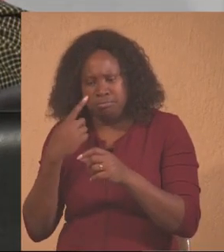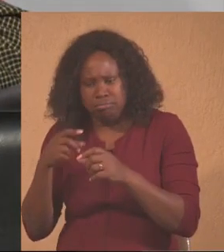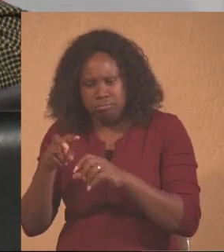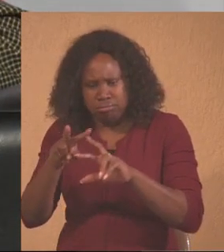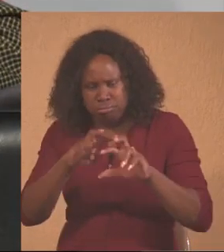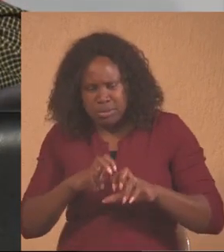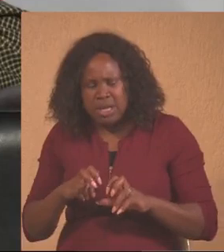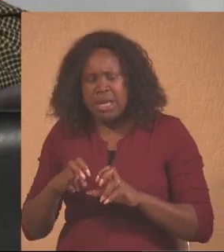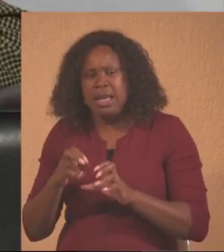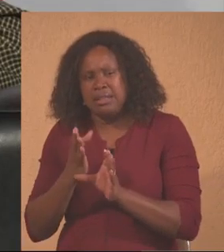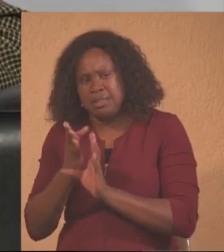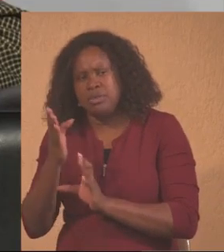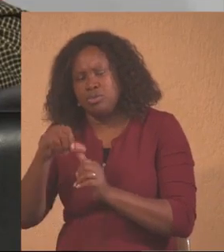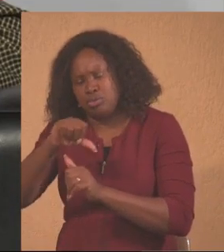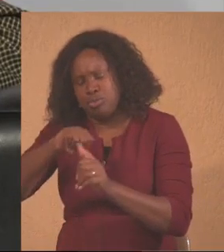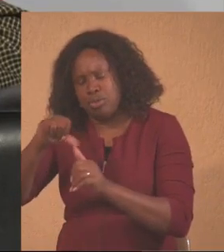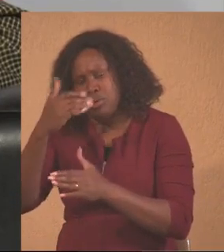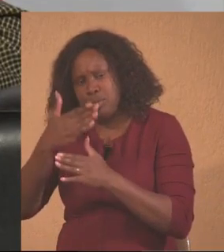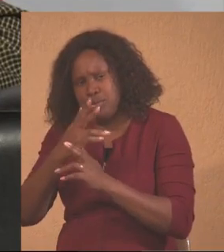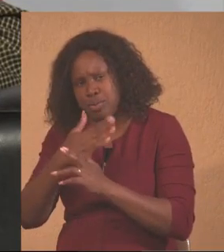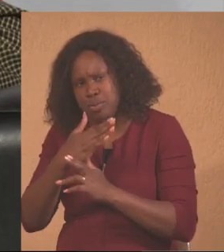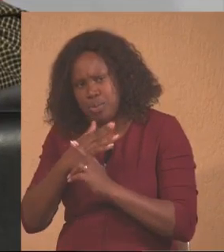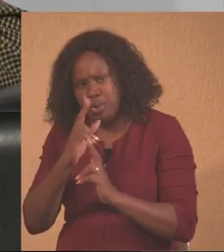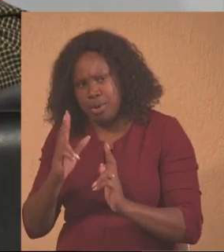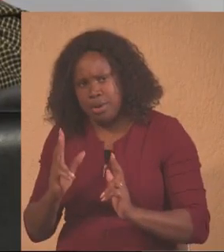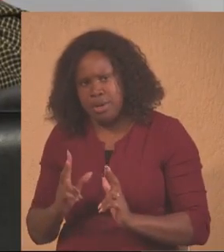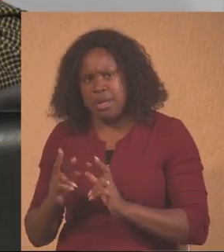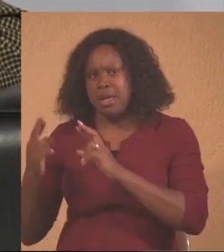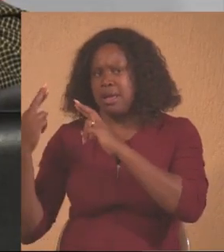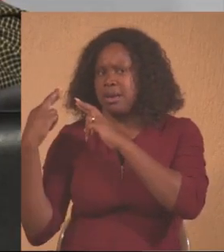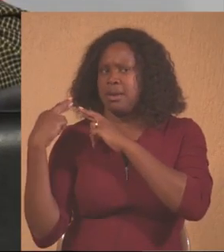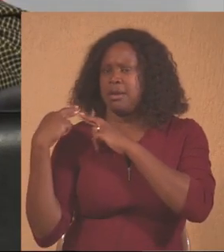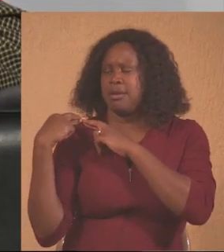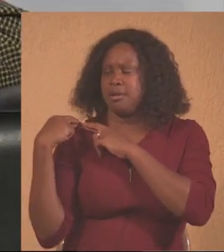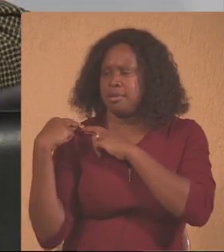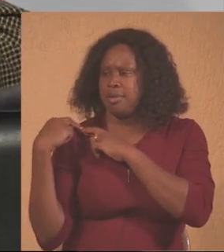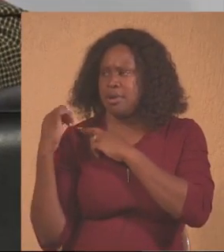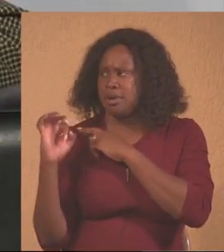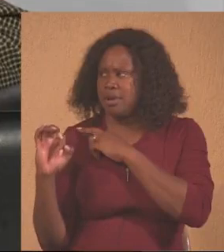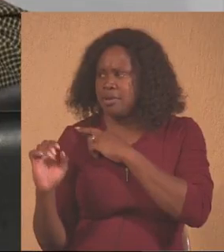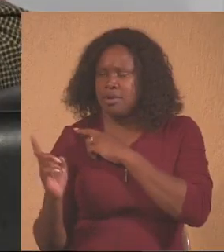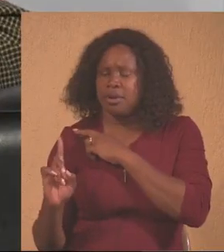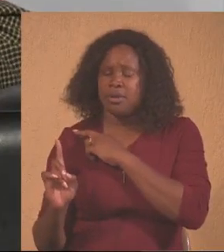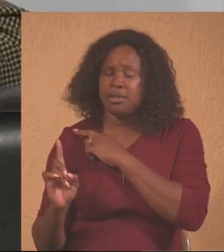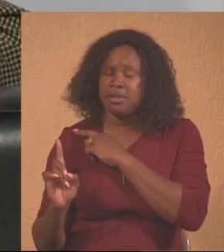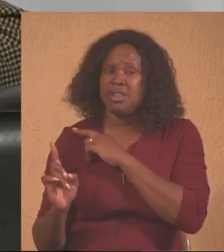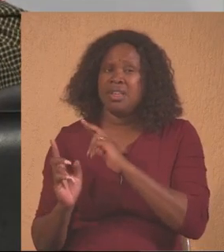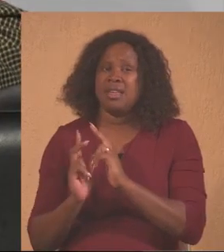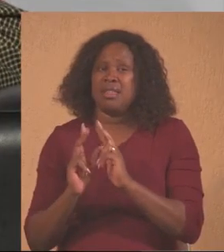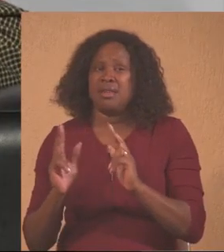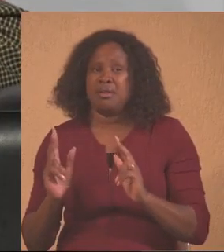psychosocial, which are social workers. The social workers' responsibilities, again, is to make sure that people are not